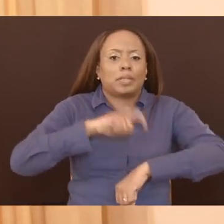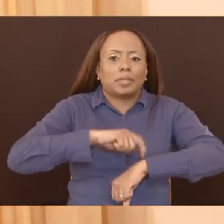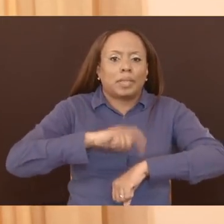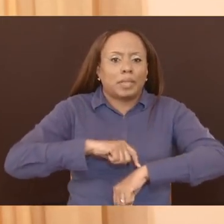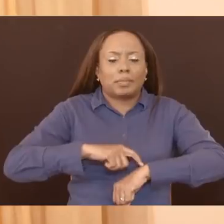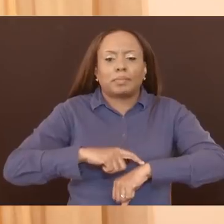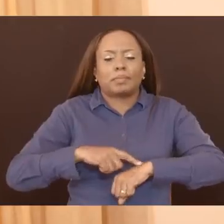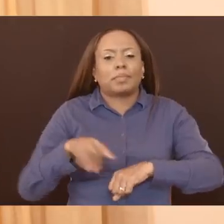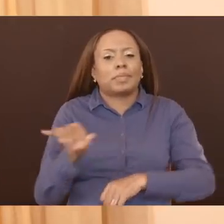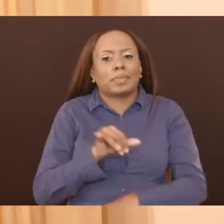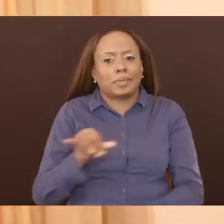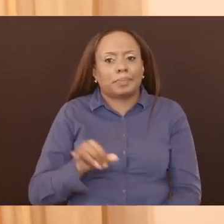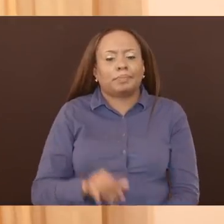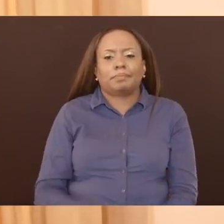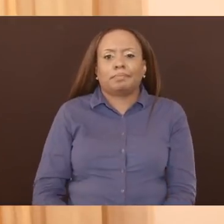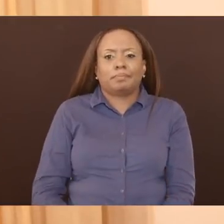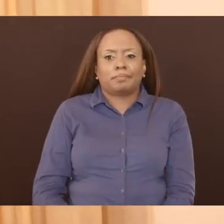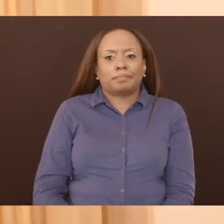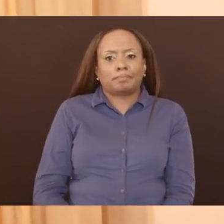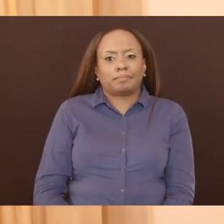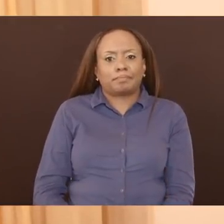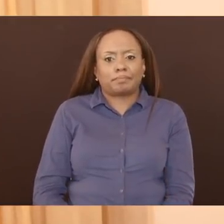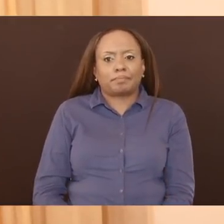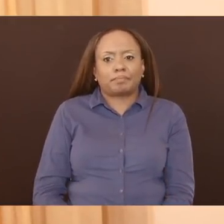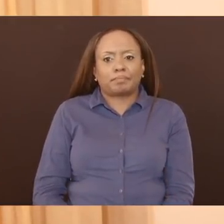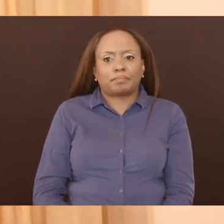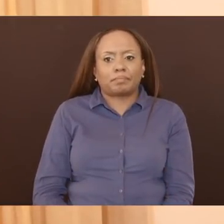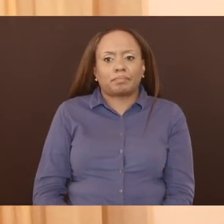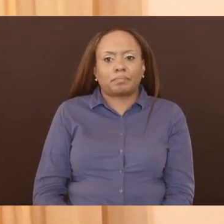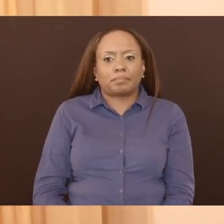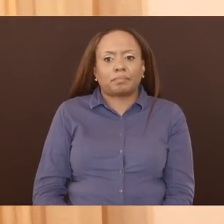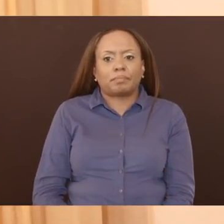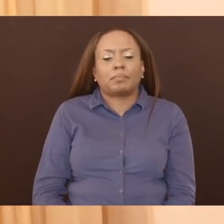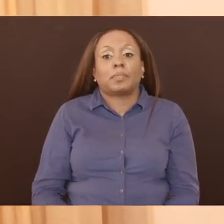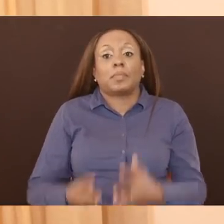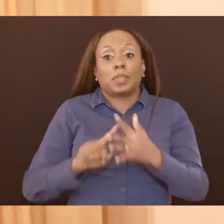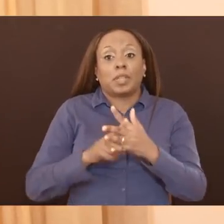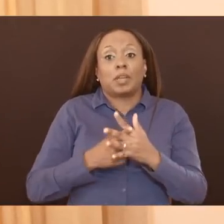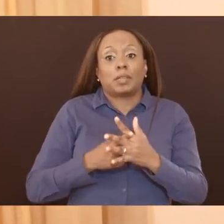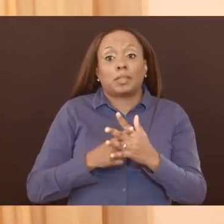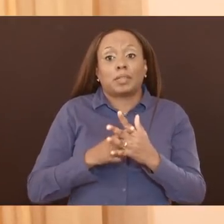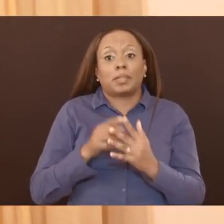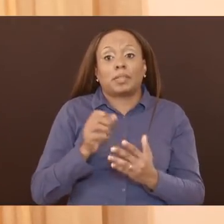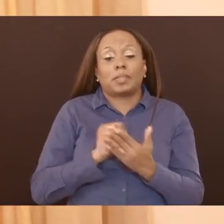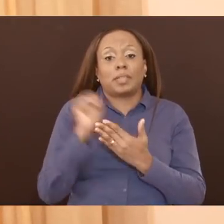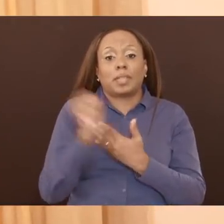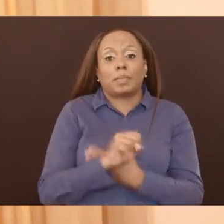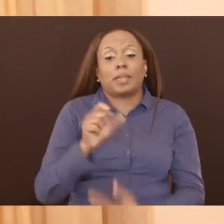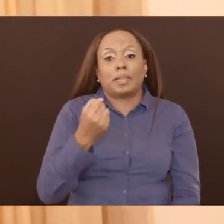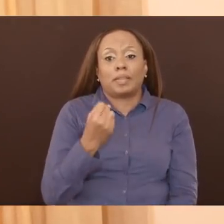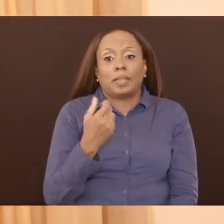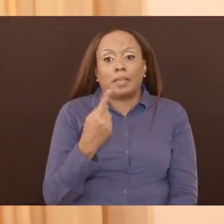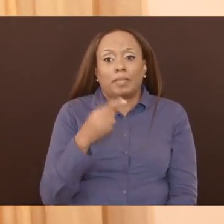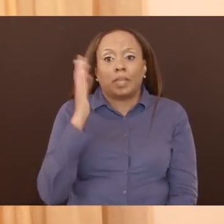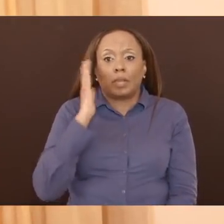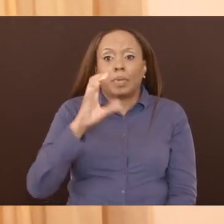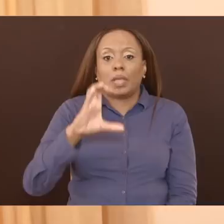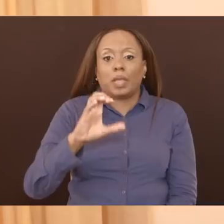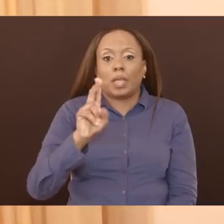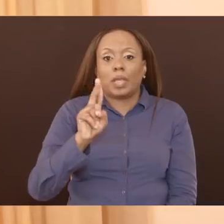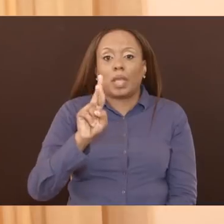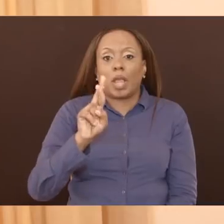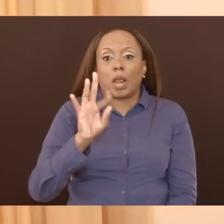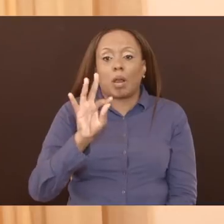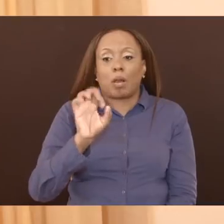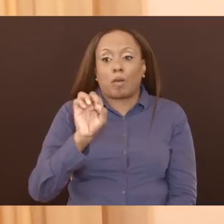way. There therefore will be, from Saturday night, the 11th of September, a curfew. Now will go,